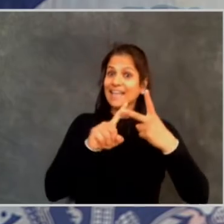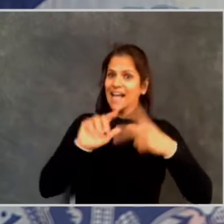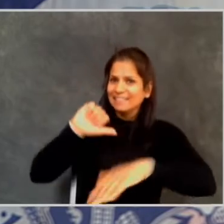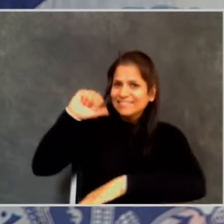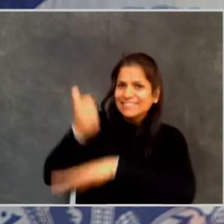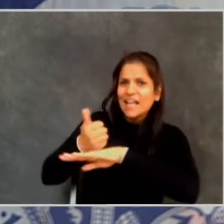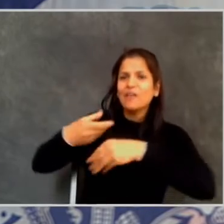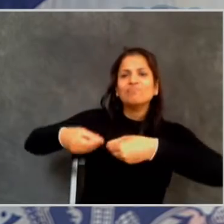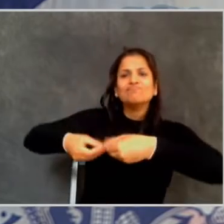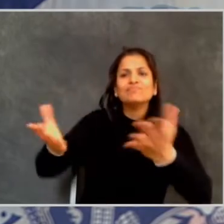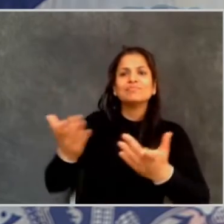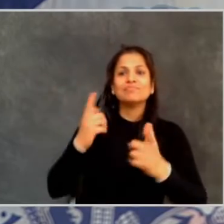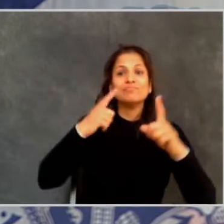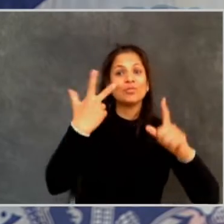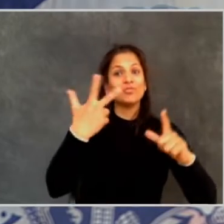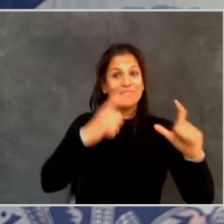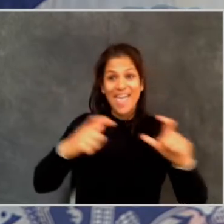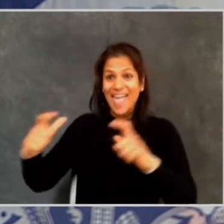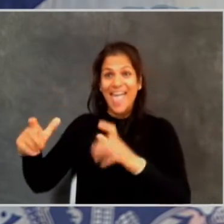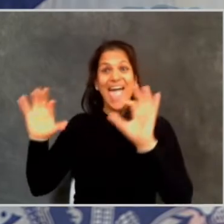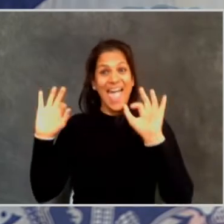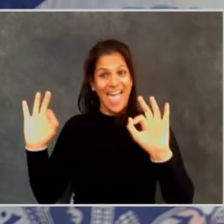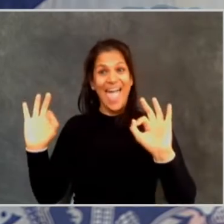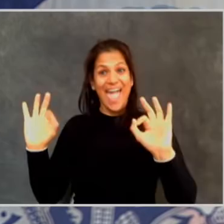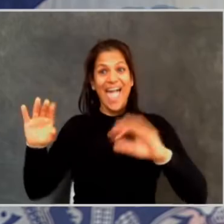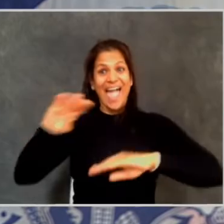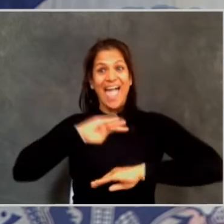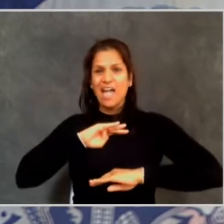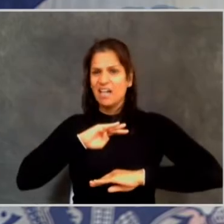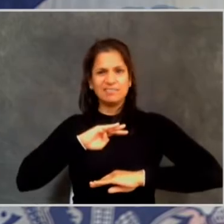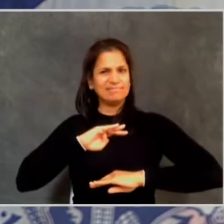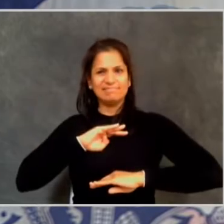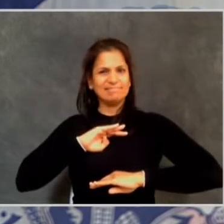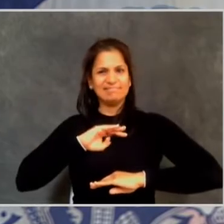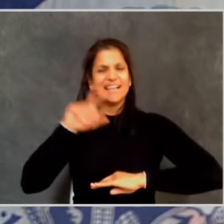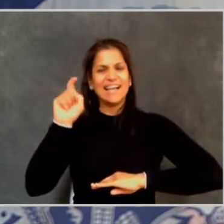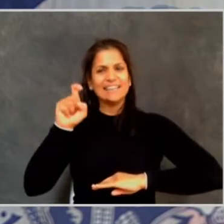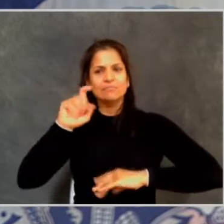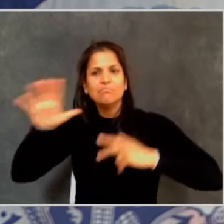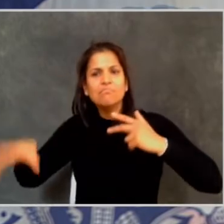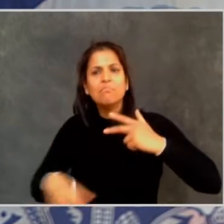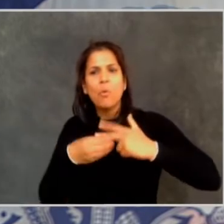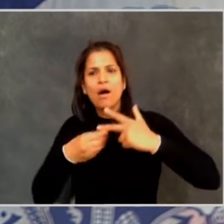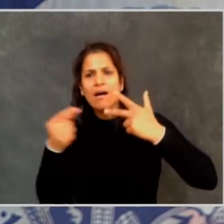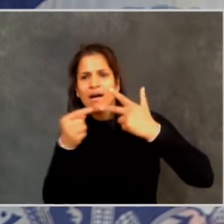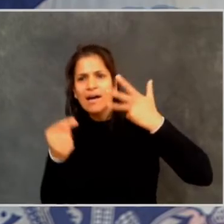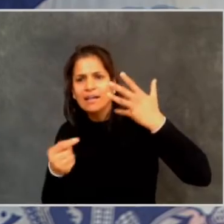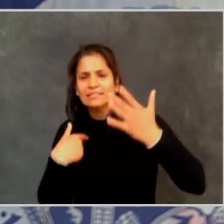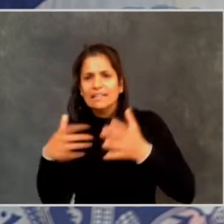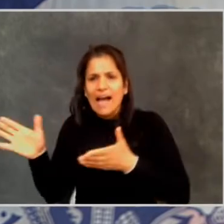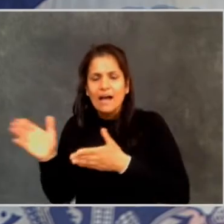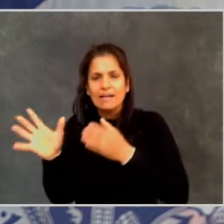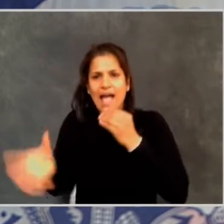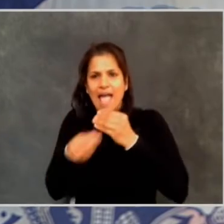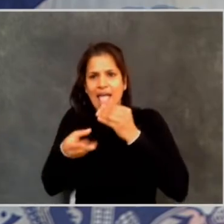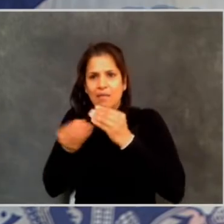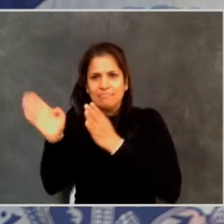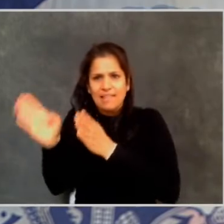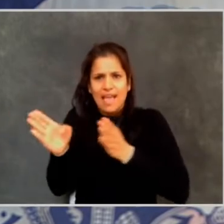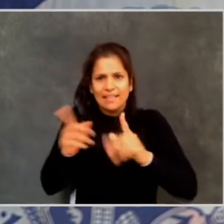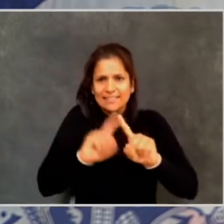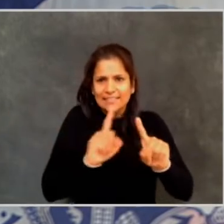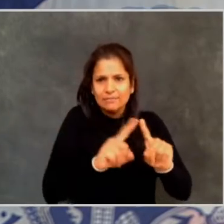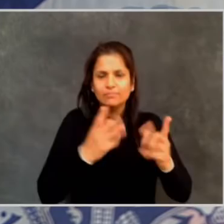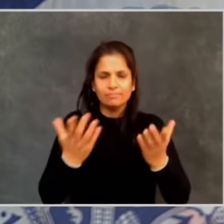My order to Commissioner Garcia is whatever it takes to feed New Yorkers, whatever the expense, whatever the effort, no matter how many